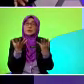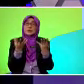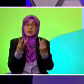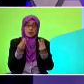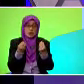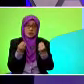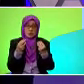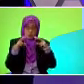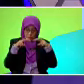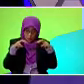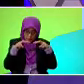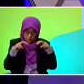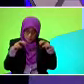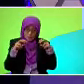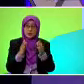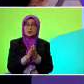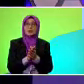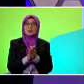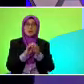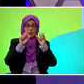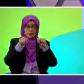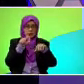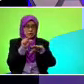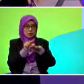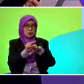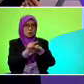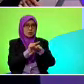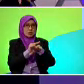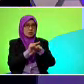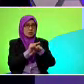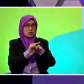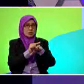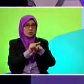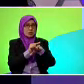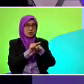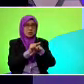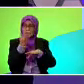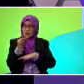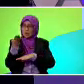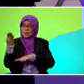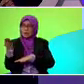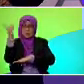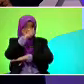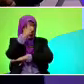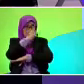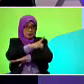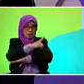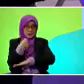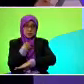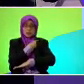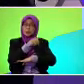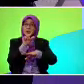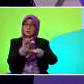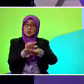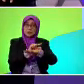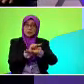things? Well, we can use things around us, things that you usually see. Okay, I'm going to show you the first demonstration, and the